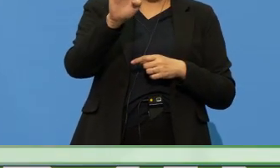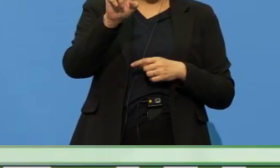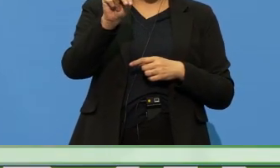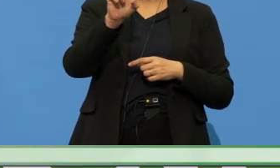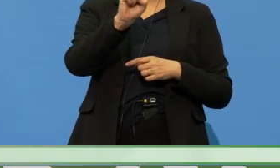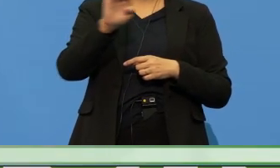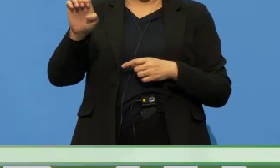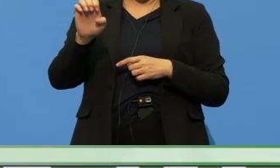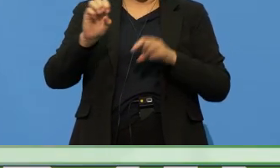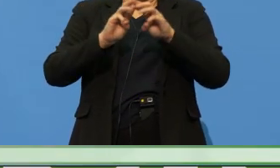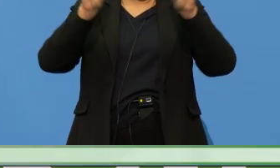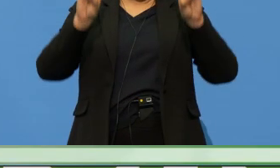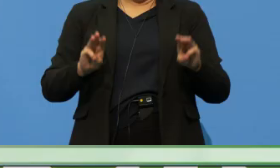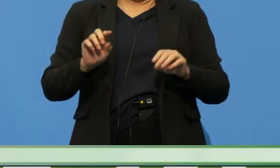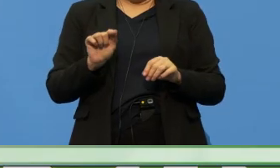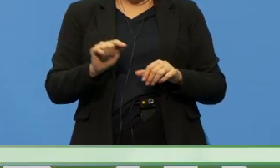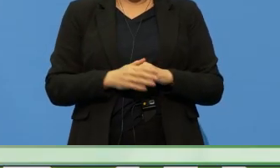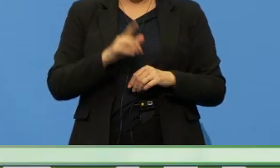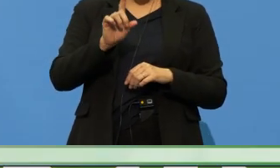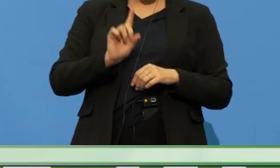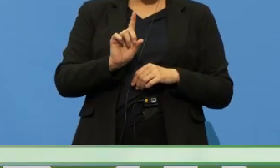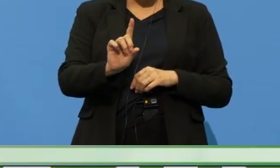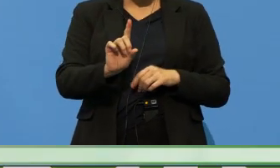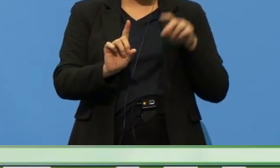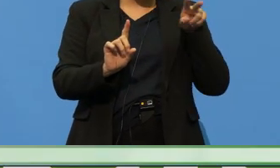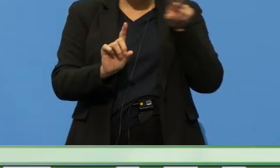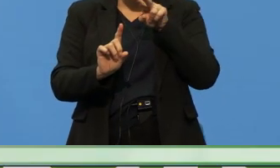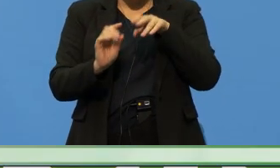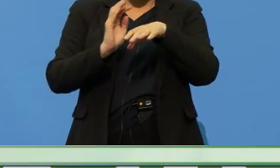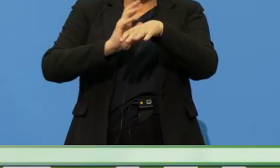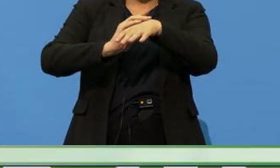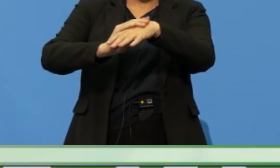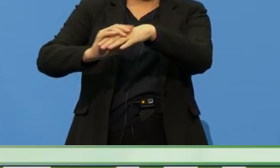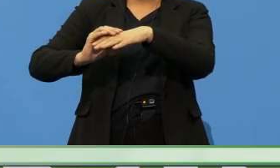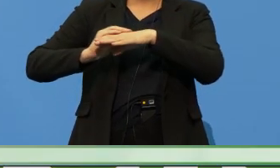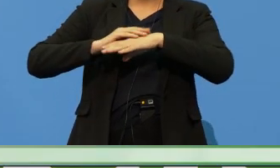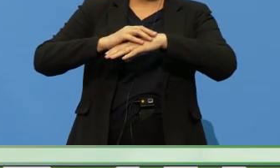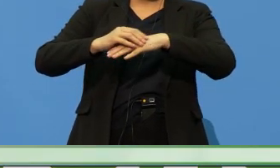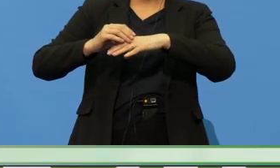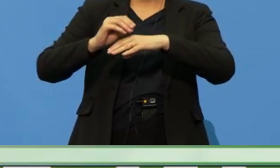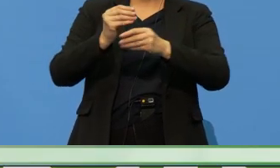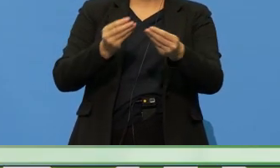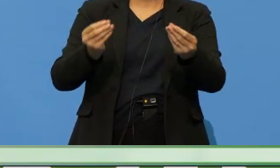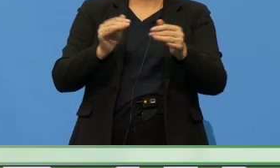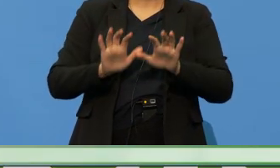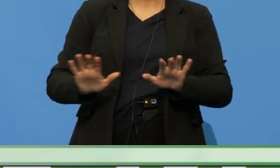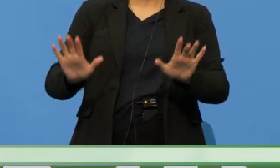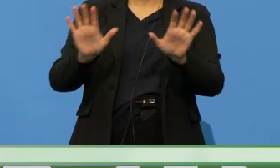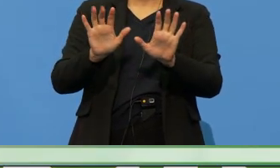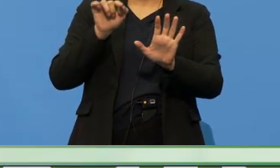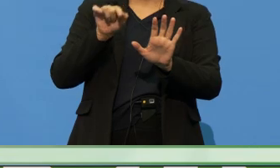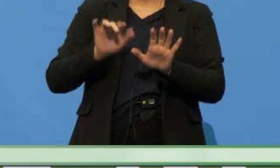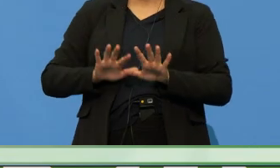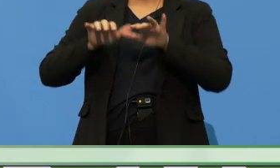can be both felt and touched. There is also an audio guide telling about the exhibited seashells.